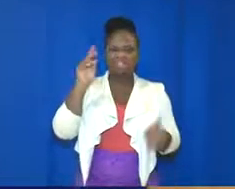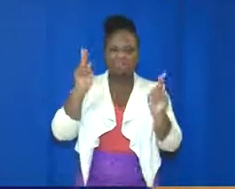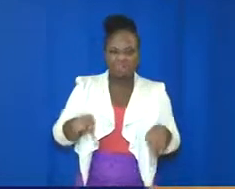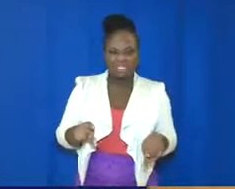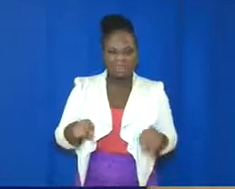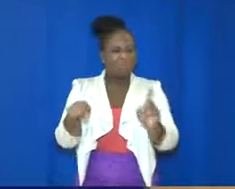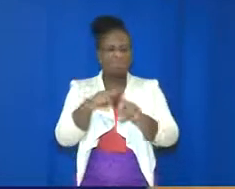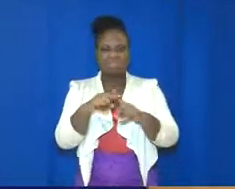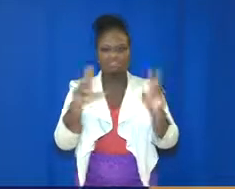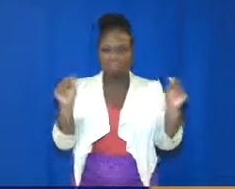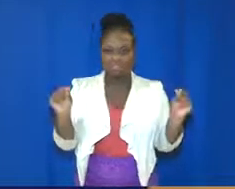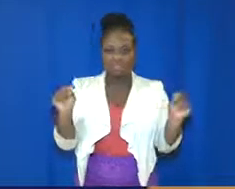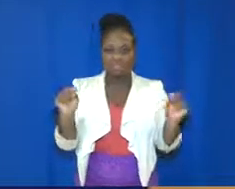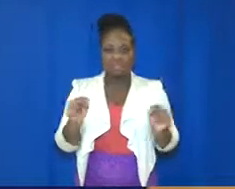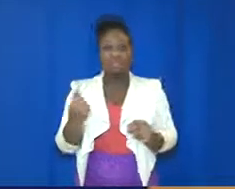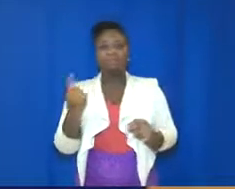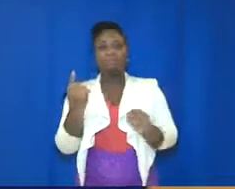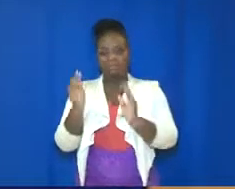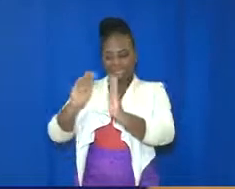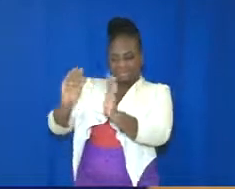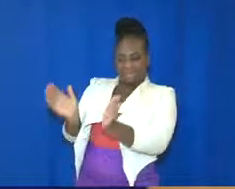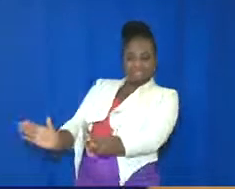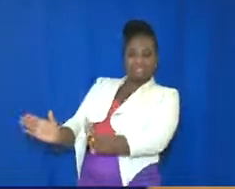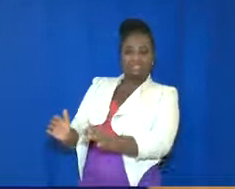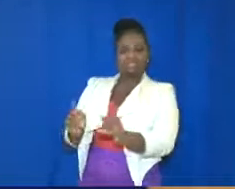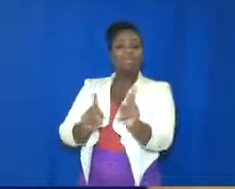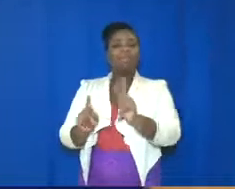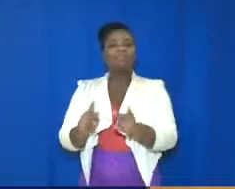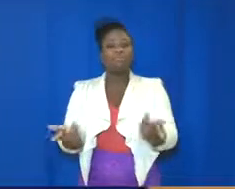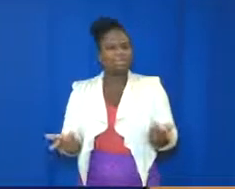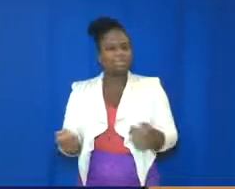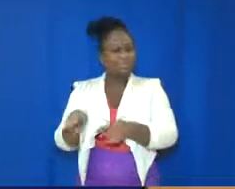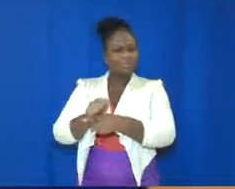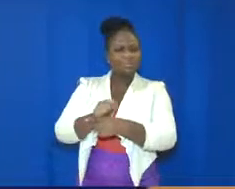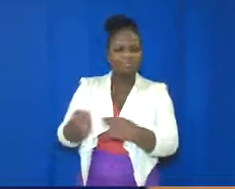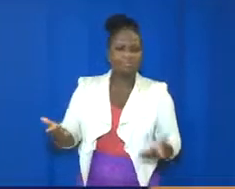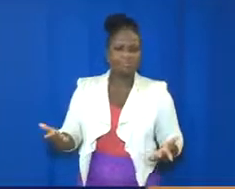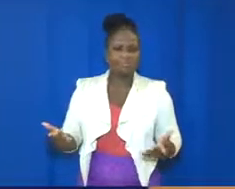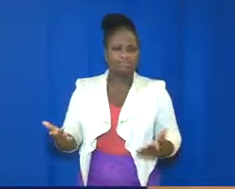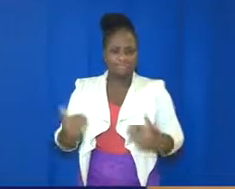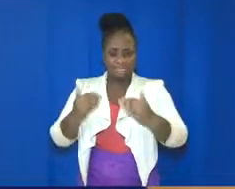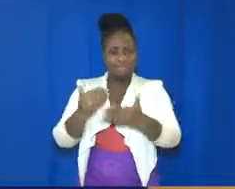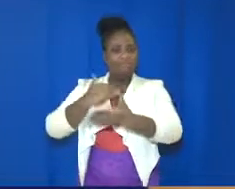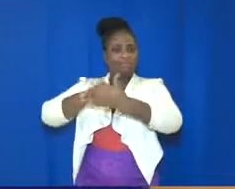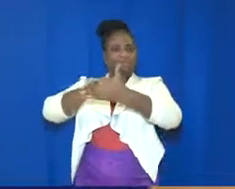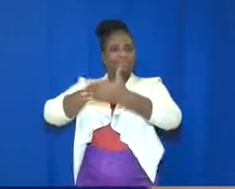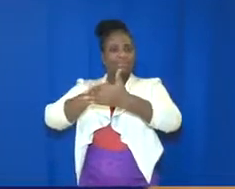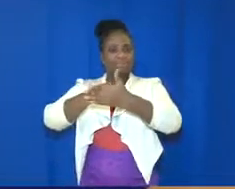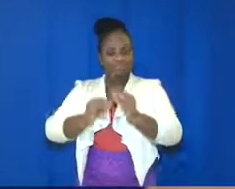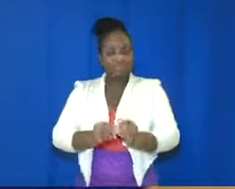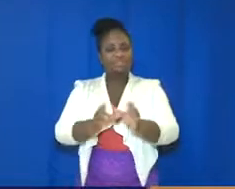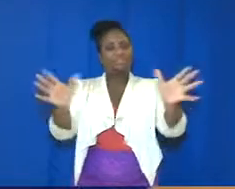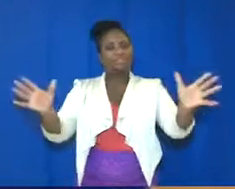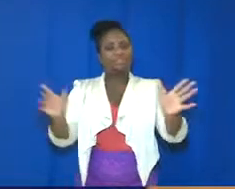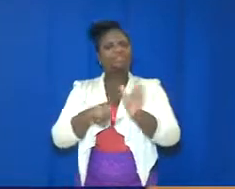the persons who are positive, let alone isolate them from the population and treat them and prevent them